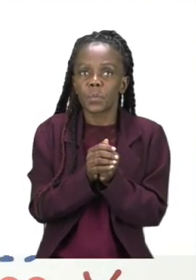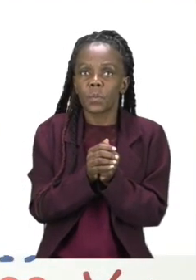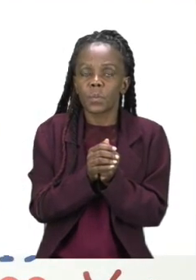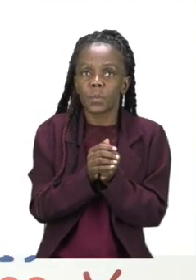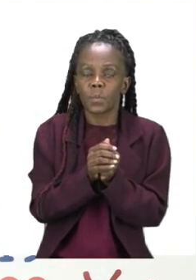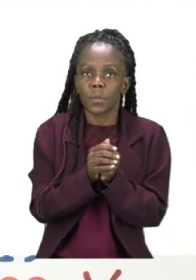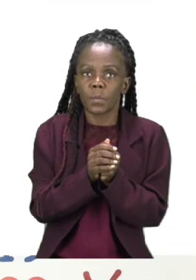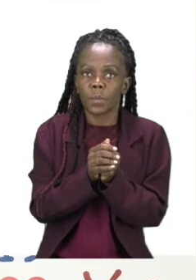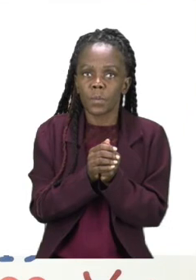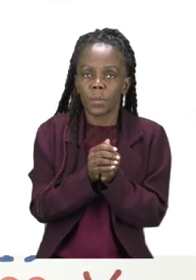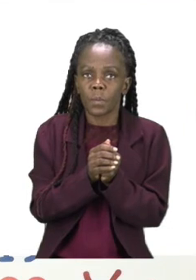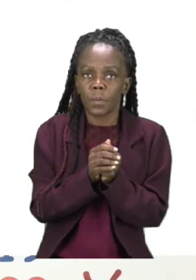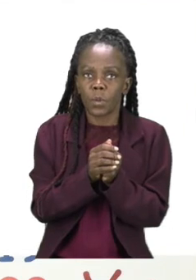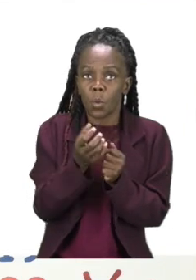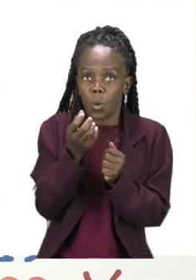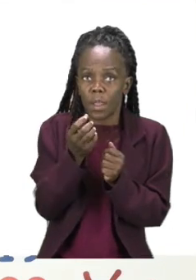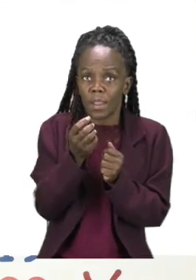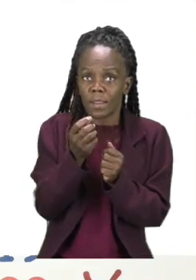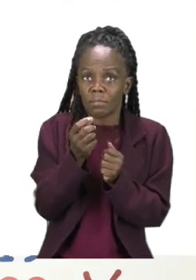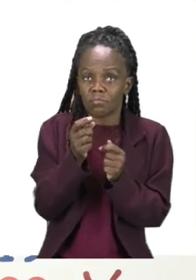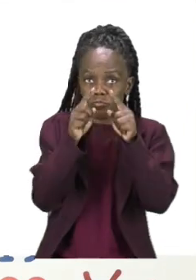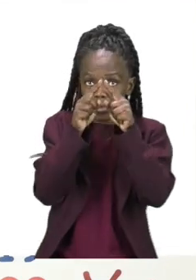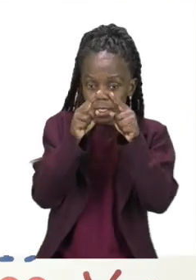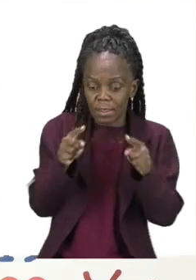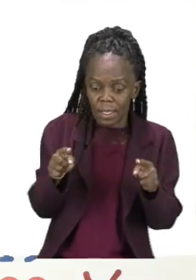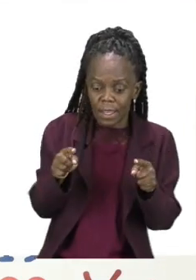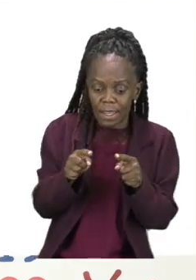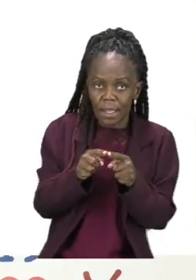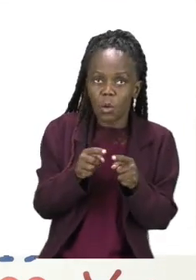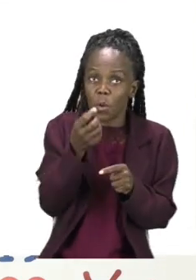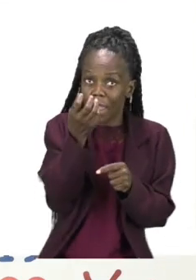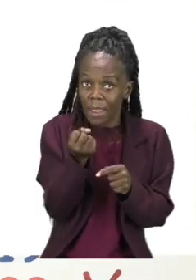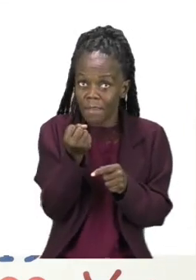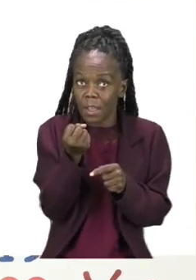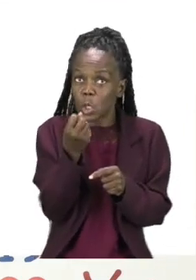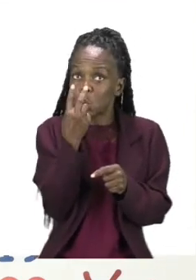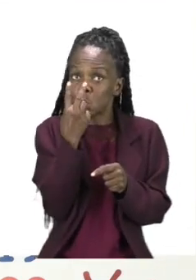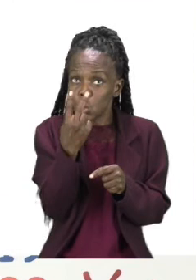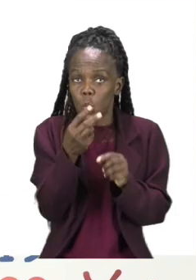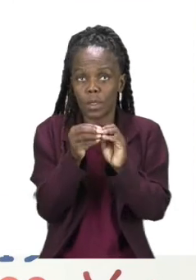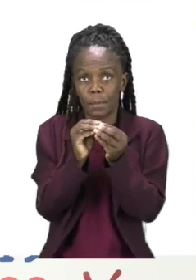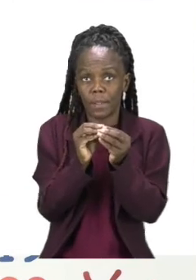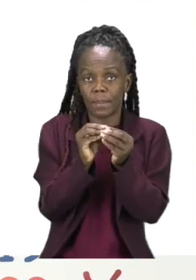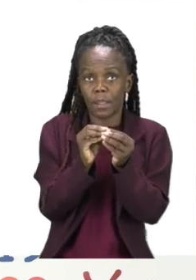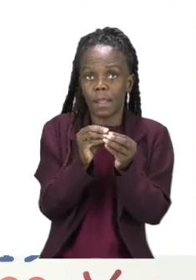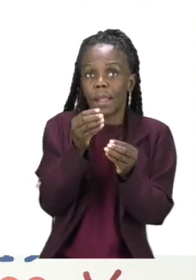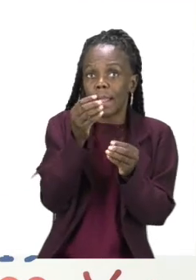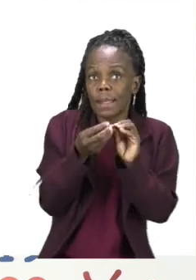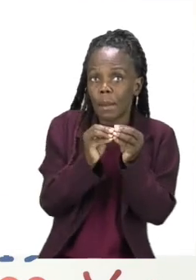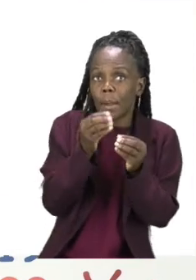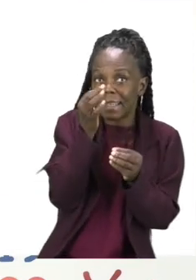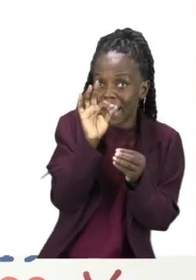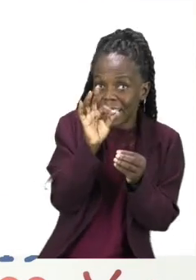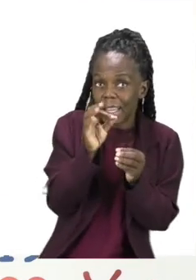number and a bottom number. So we want to find out which one is the small one. Let's take a